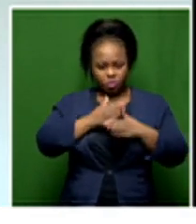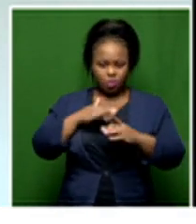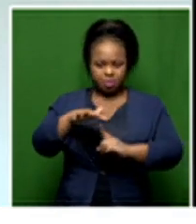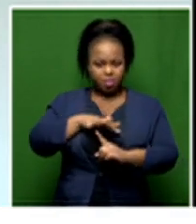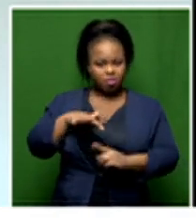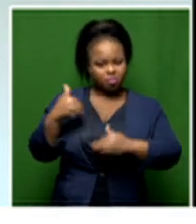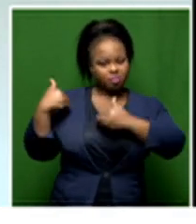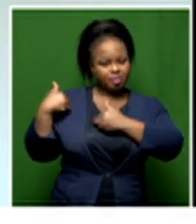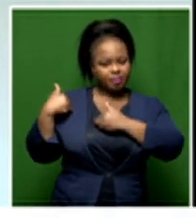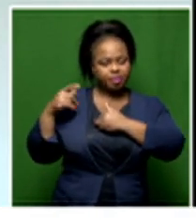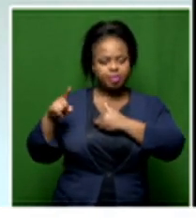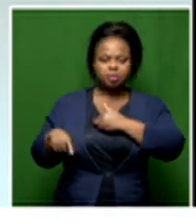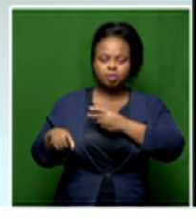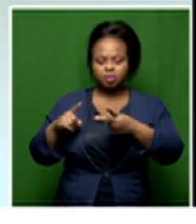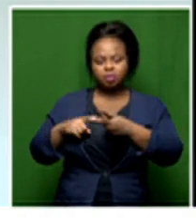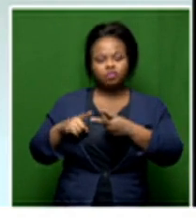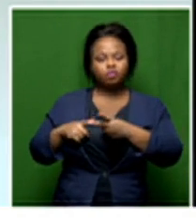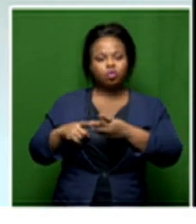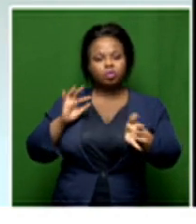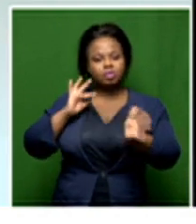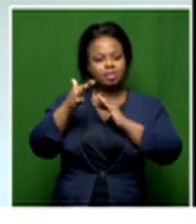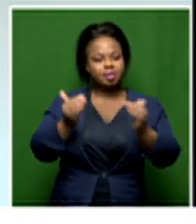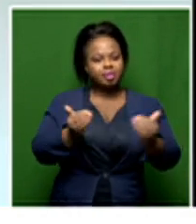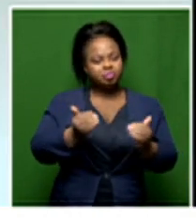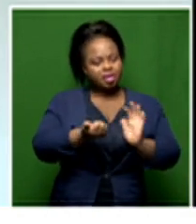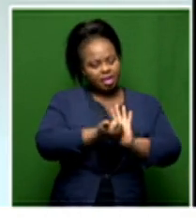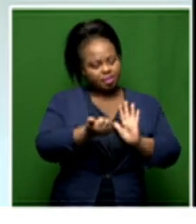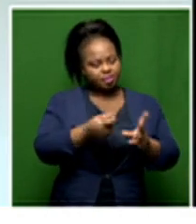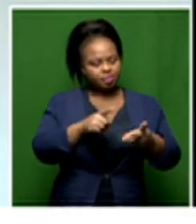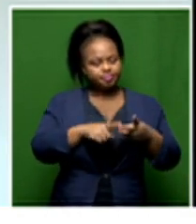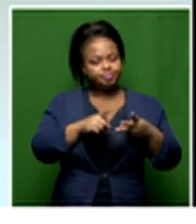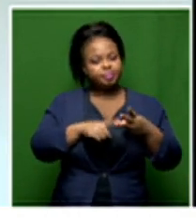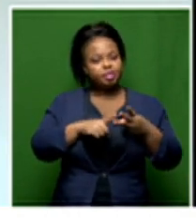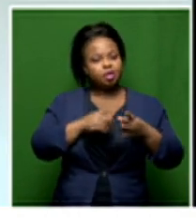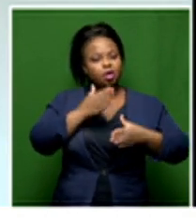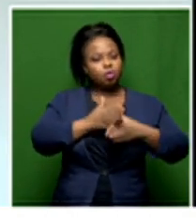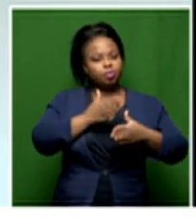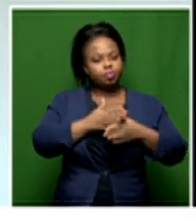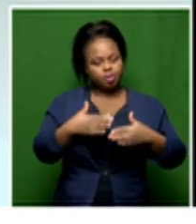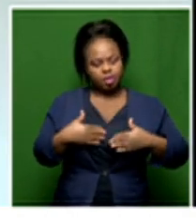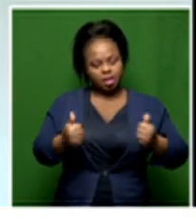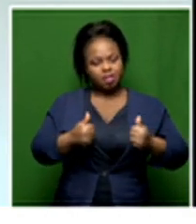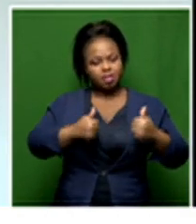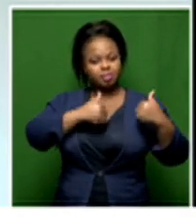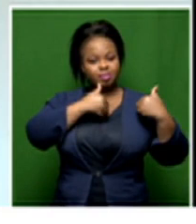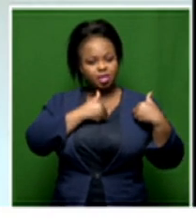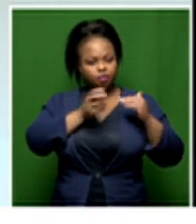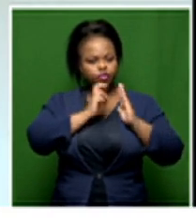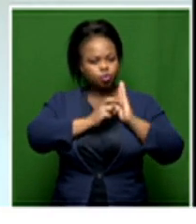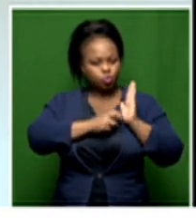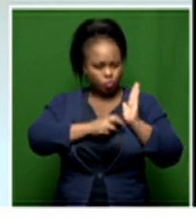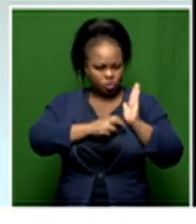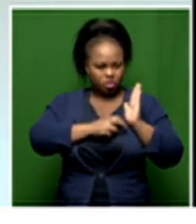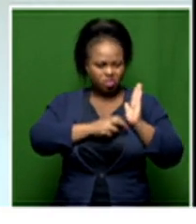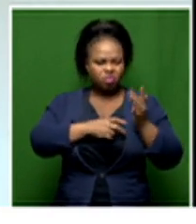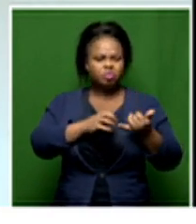kept safe in terms of the Disaster Management Act and the Occupational Health and Safety regulations are